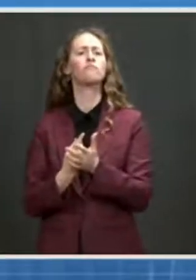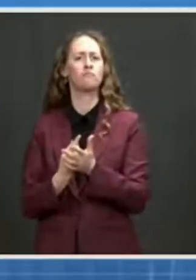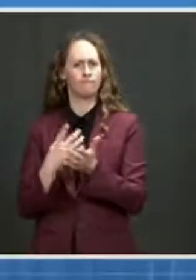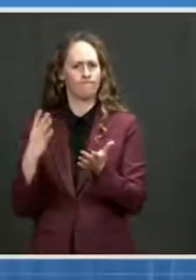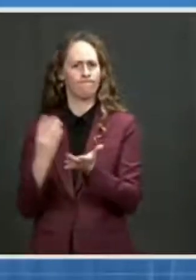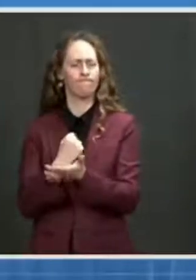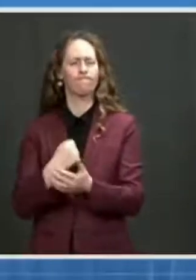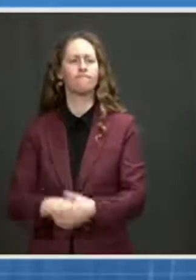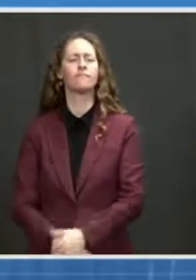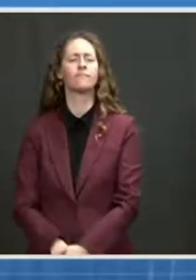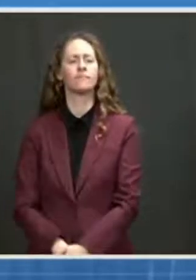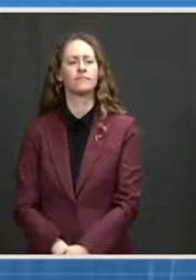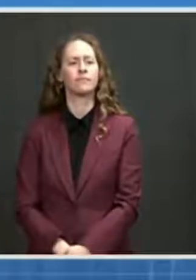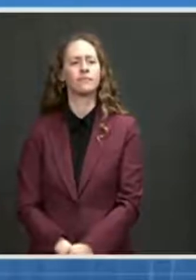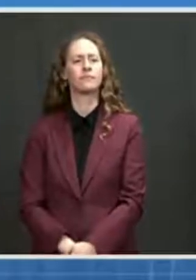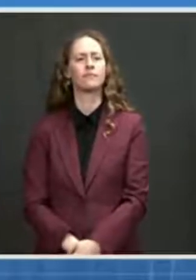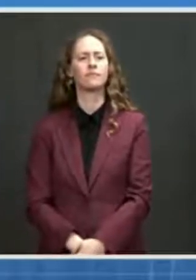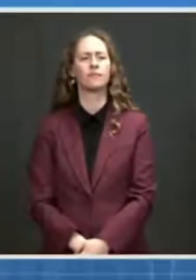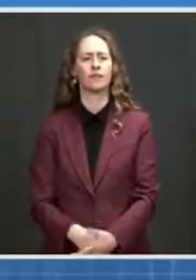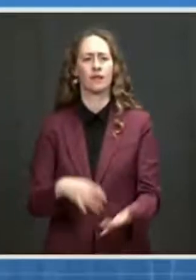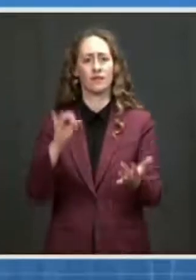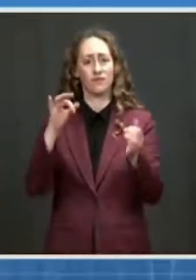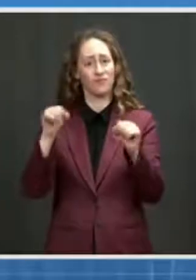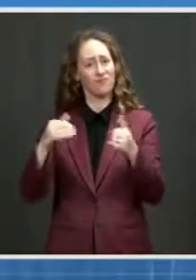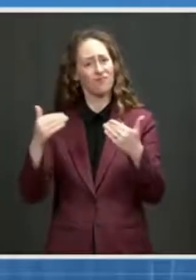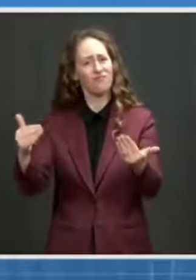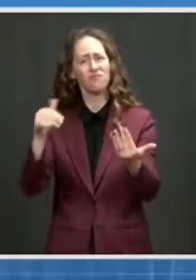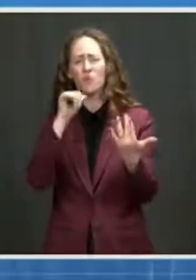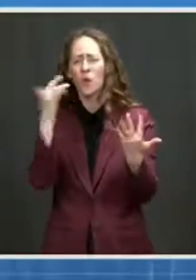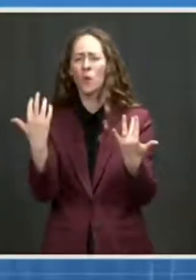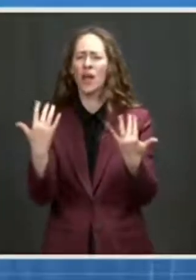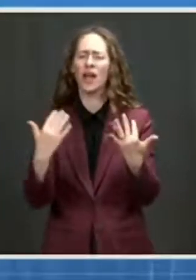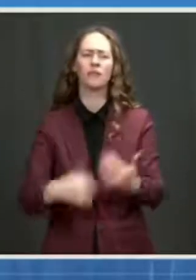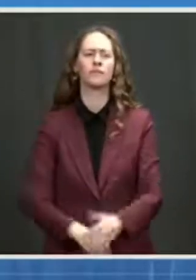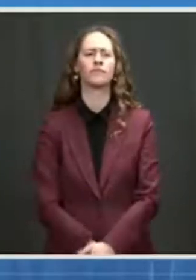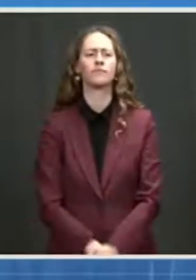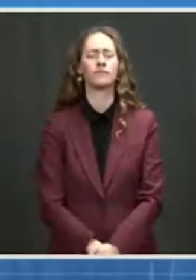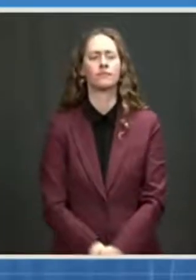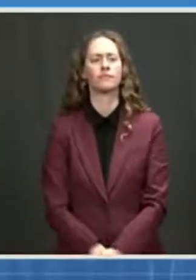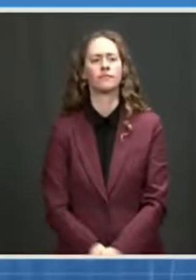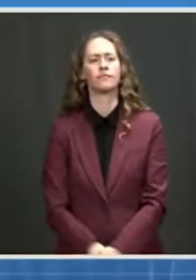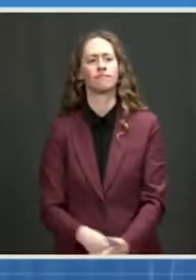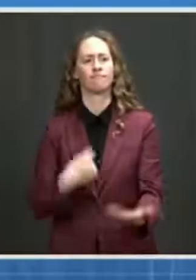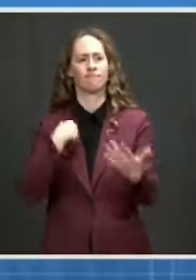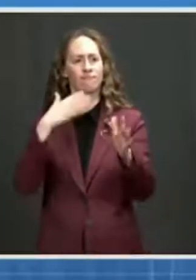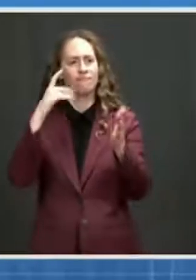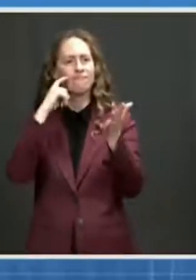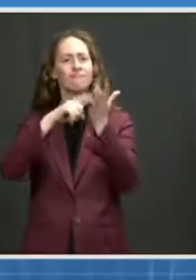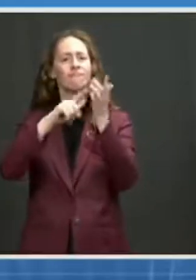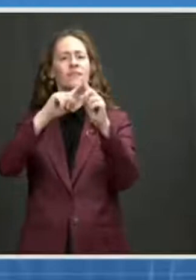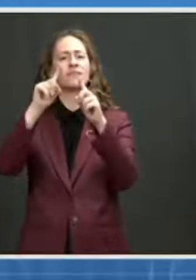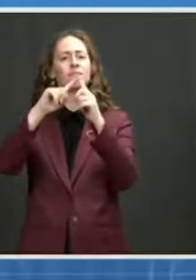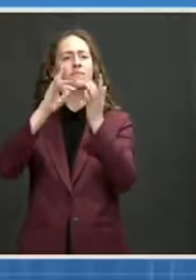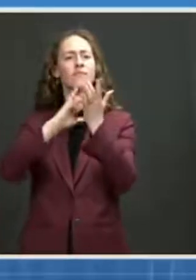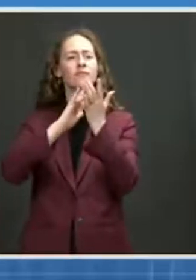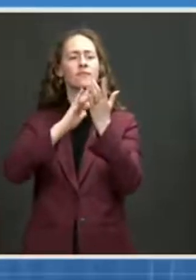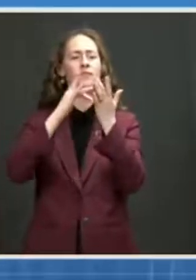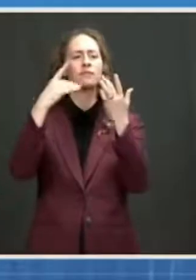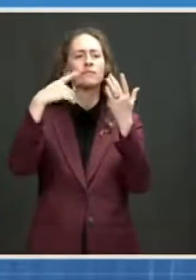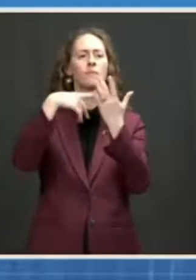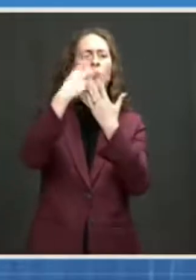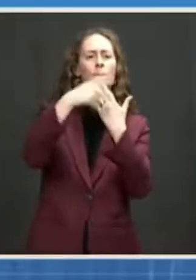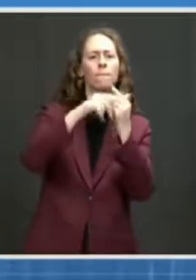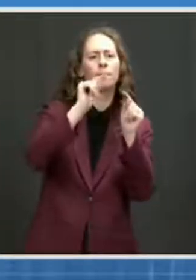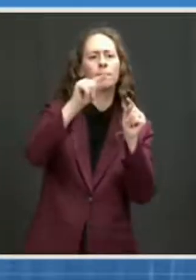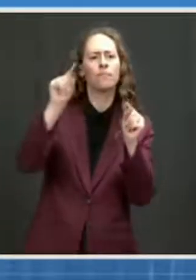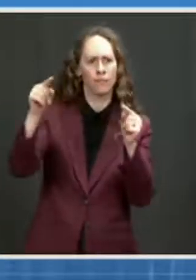get their shot. We already see the difference our pharmacy program is making to close the equity gap. Over